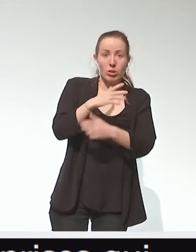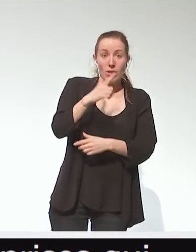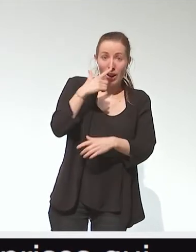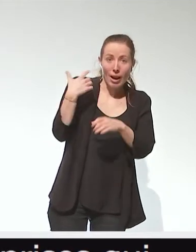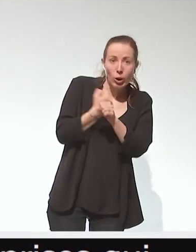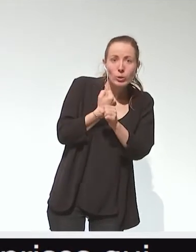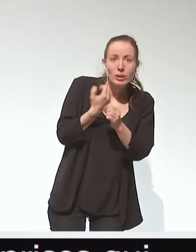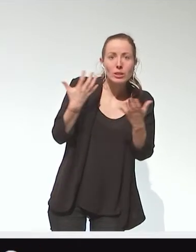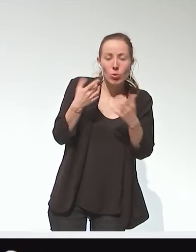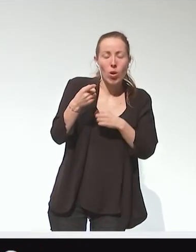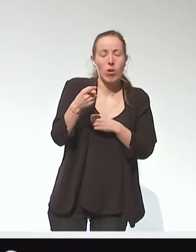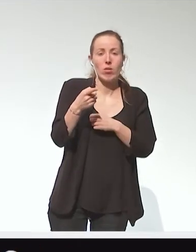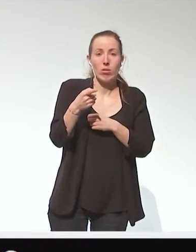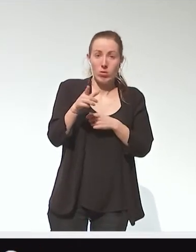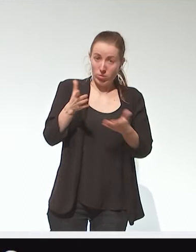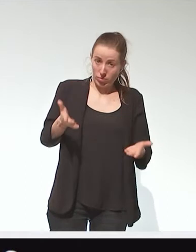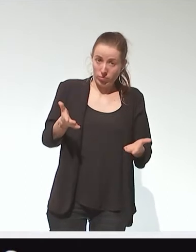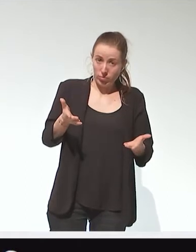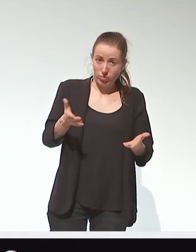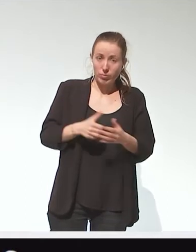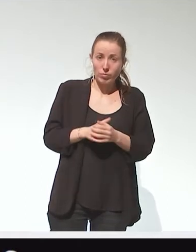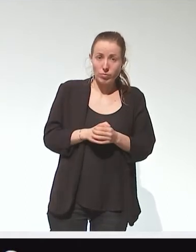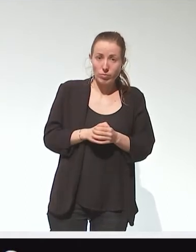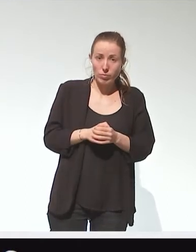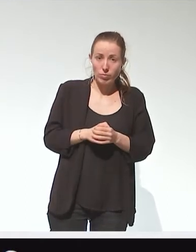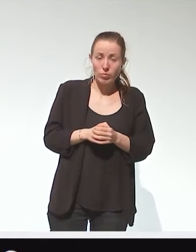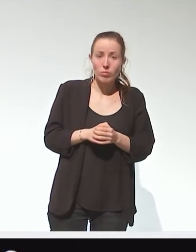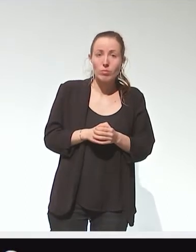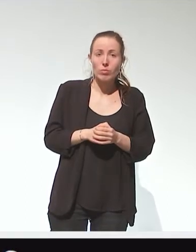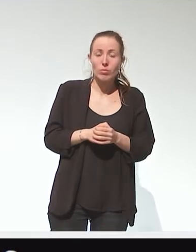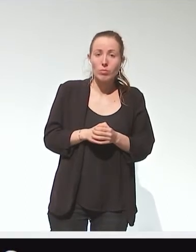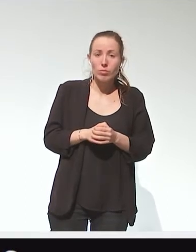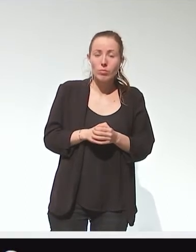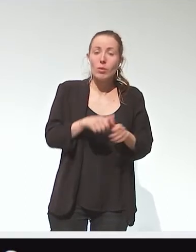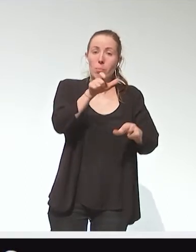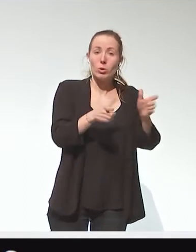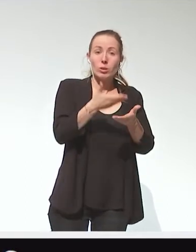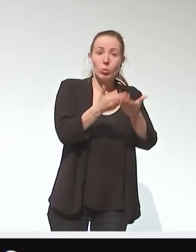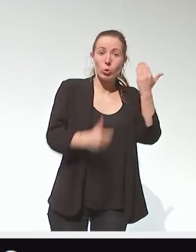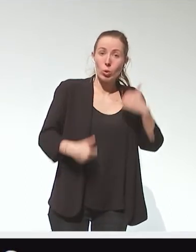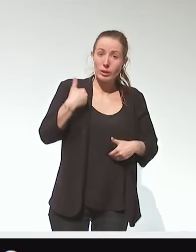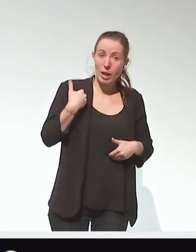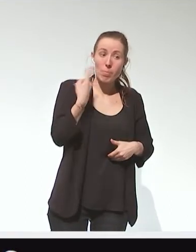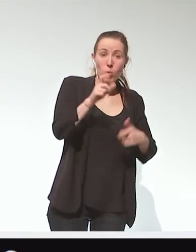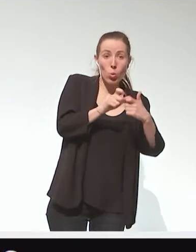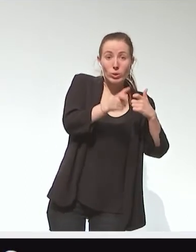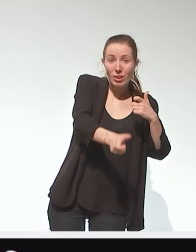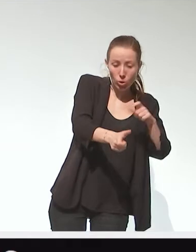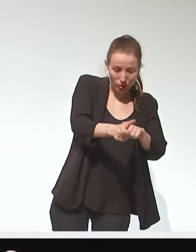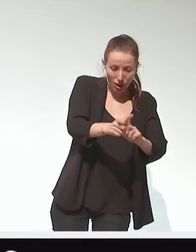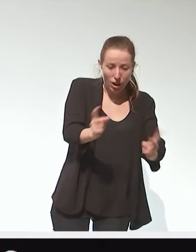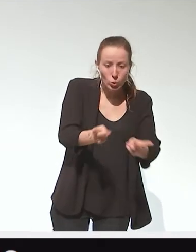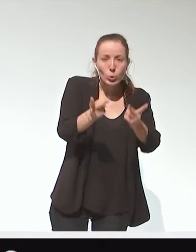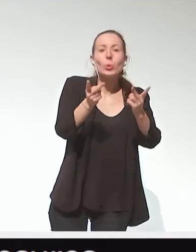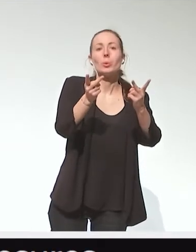Now, Austria has taken specific measures and successfully reduced the